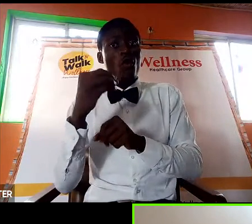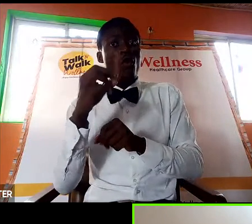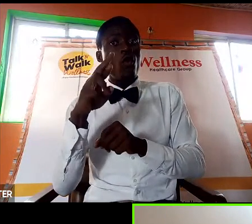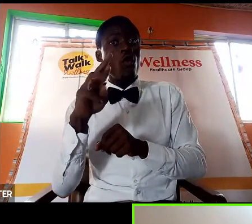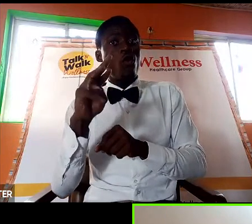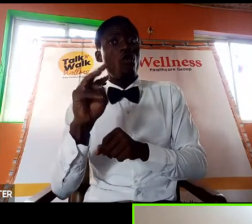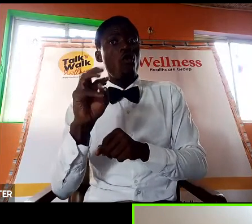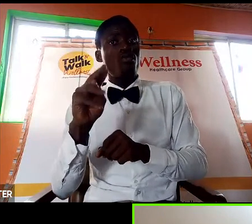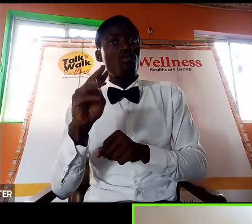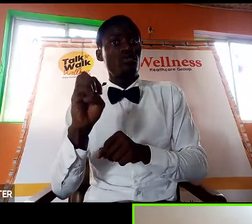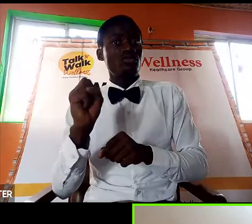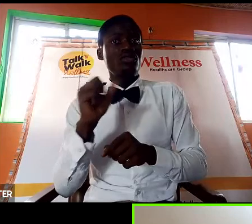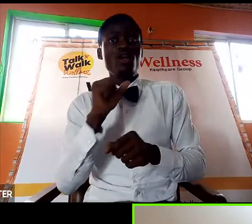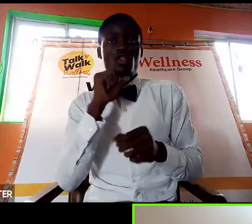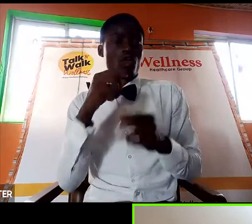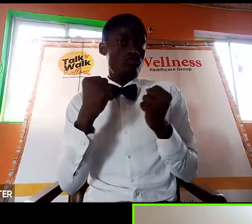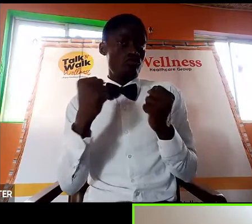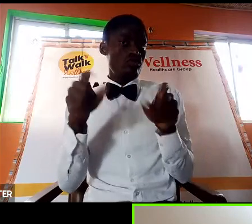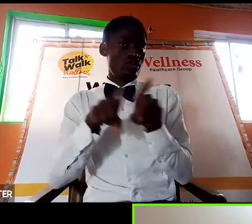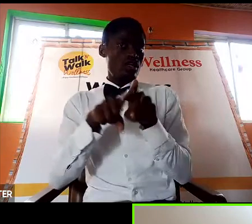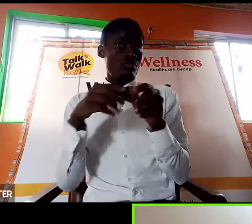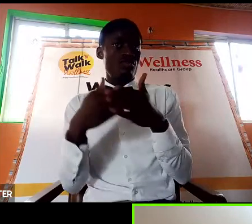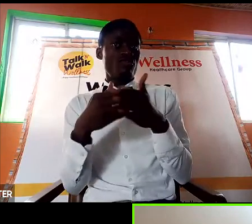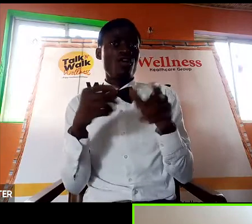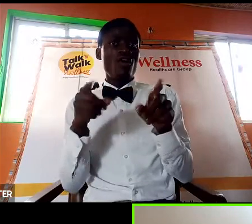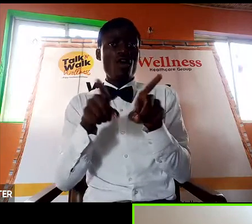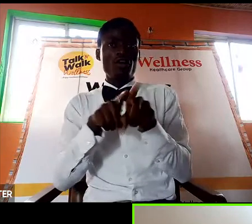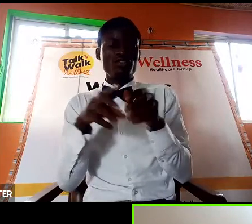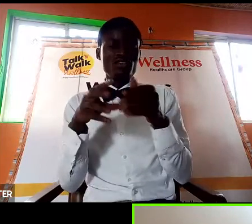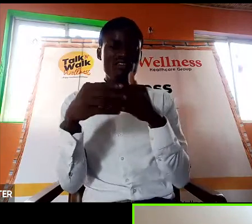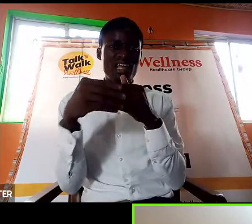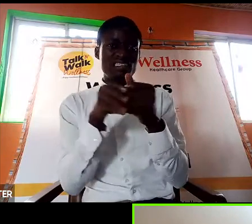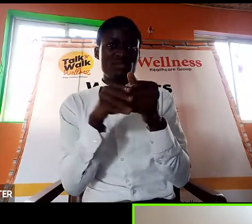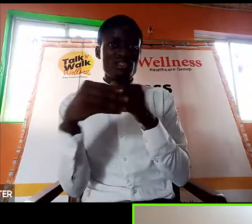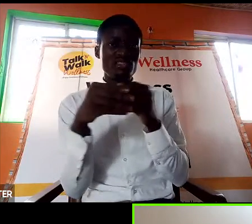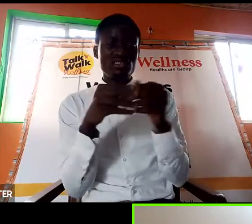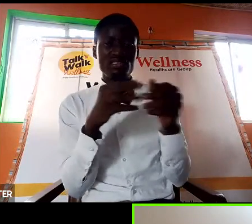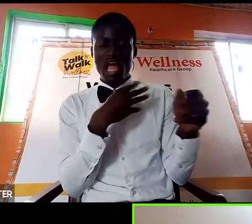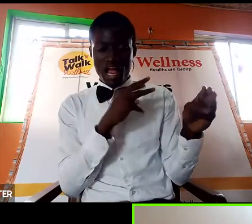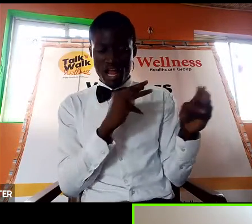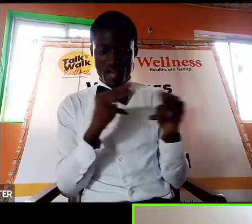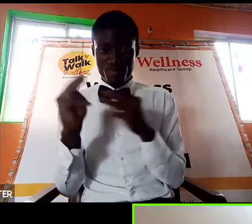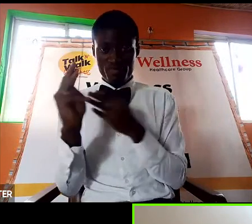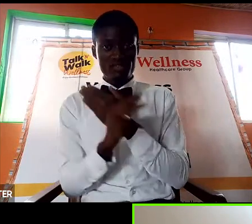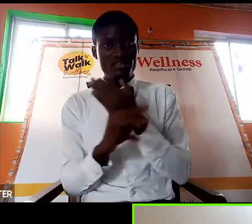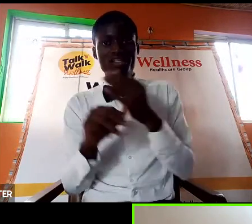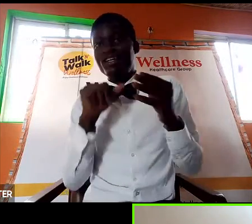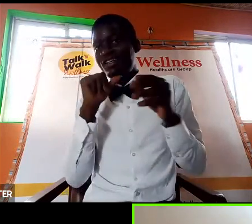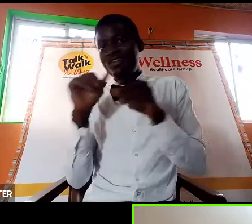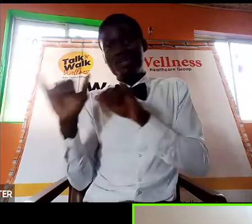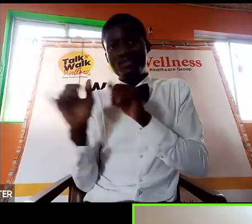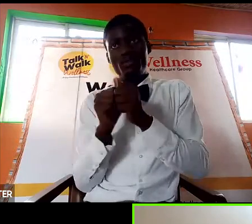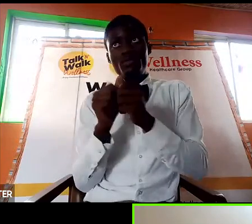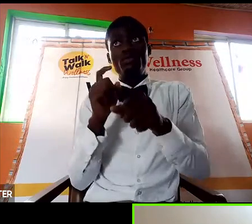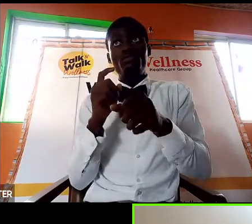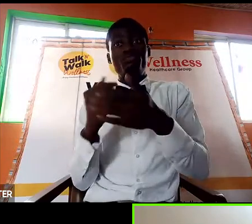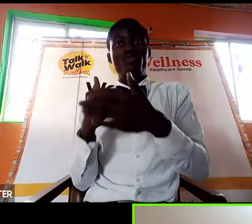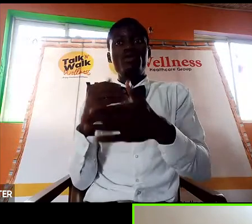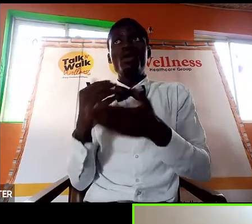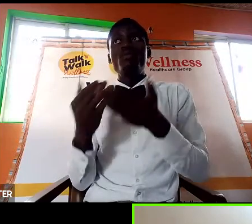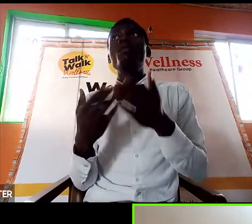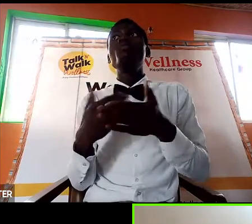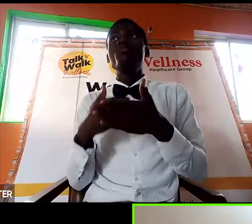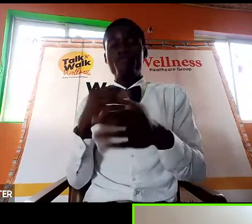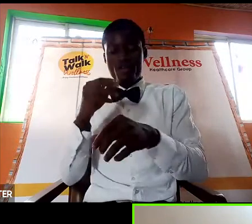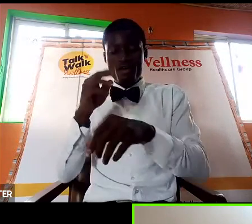and mobility are not going to be as it used to be. So maybe you can do like 4 or 5 different styles. You can do it in the shower. You can do it on the